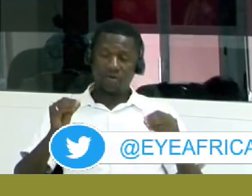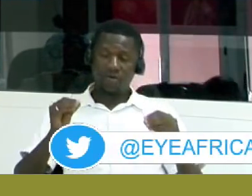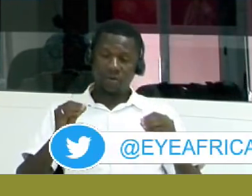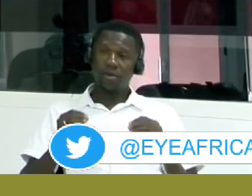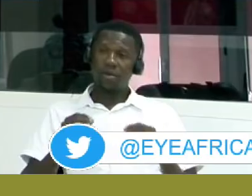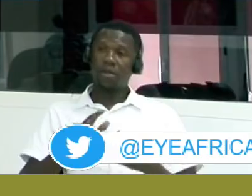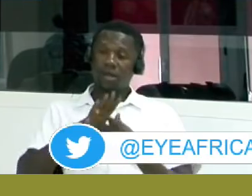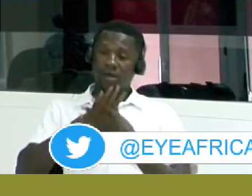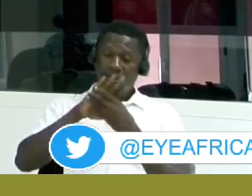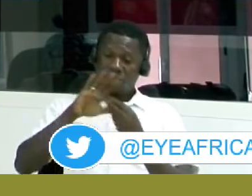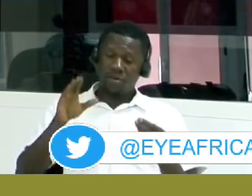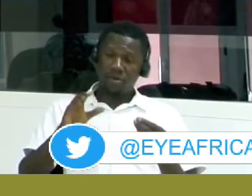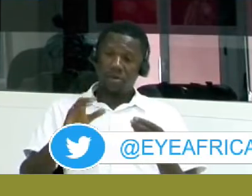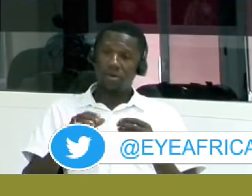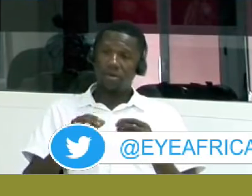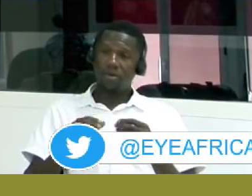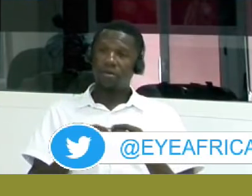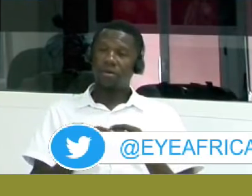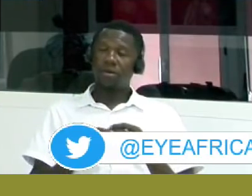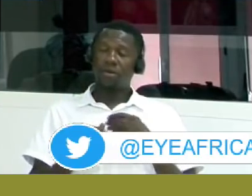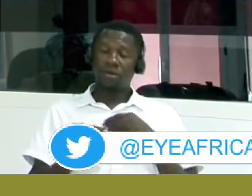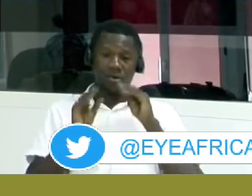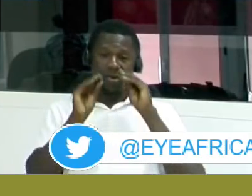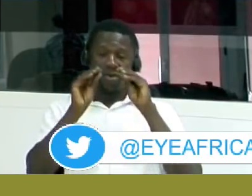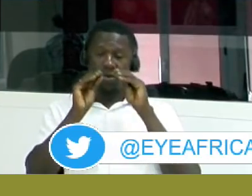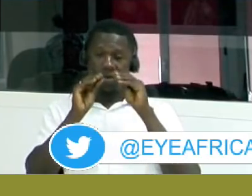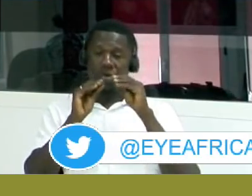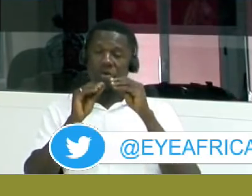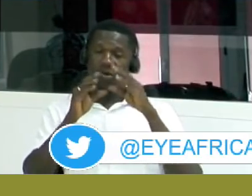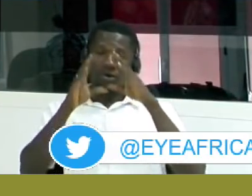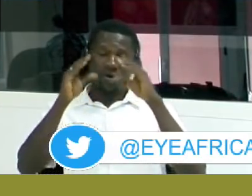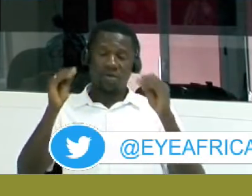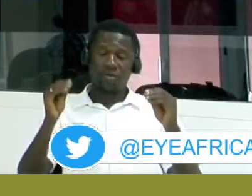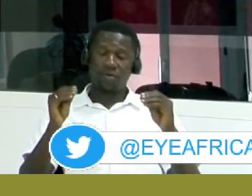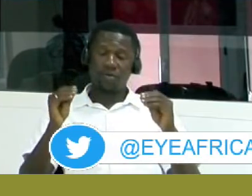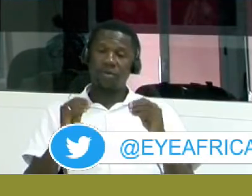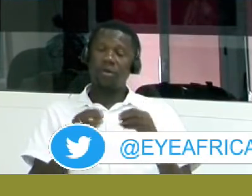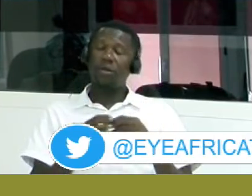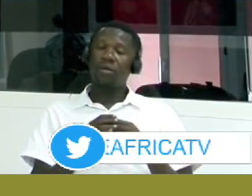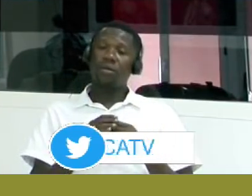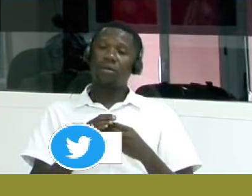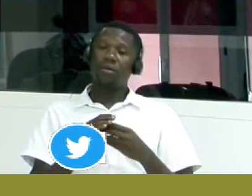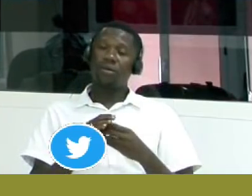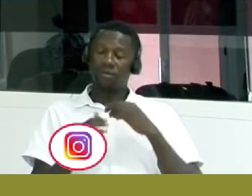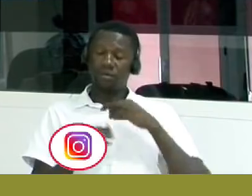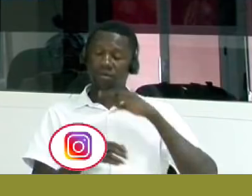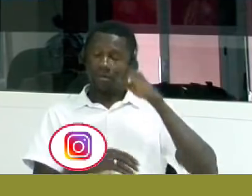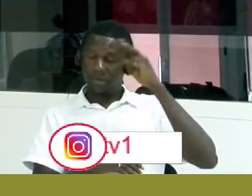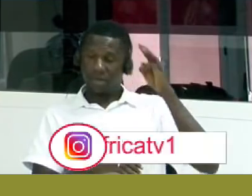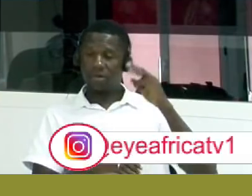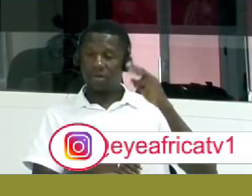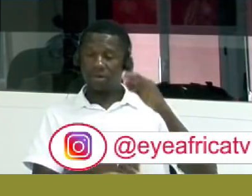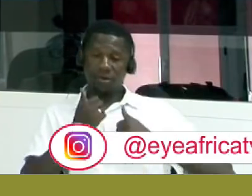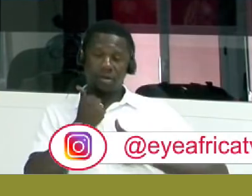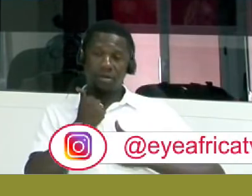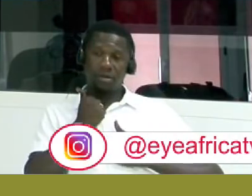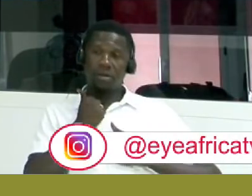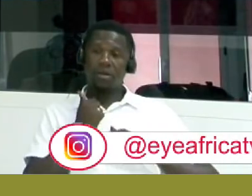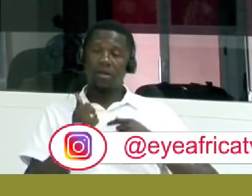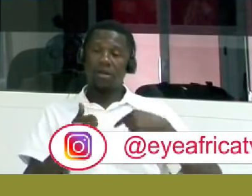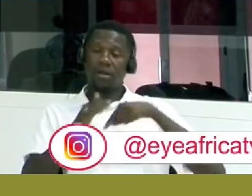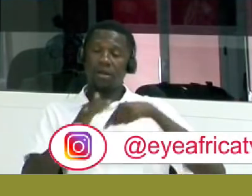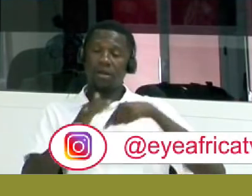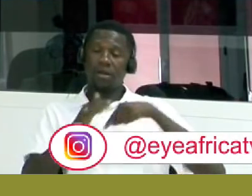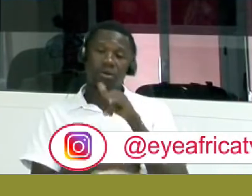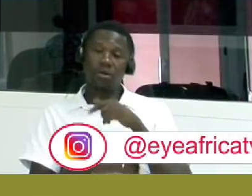copied the Department of Education and Department of the Ministry of the Interior, in which